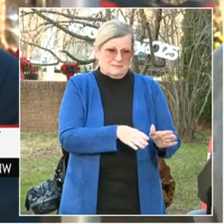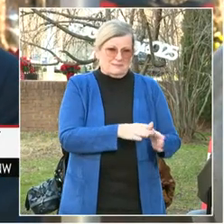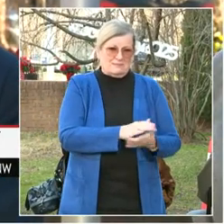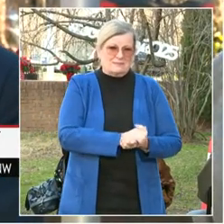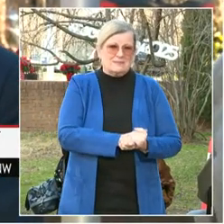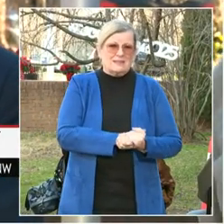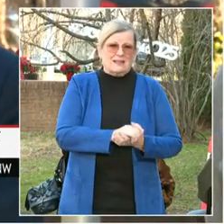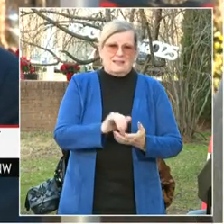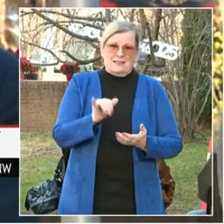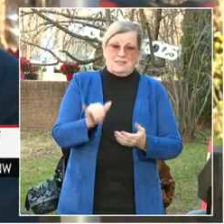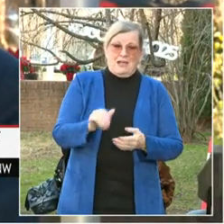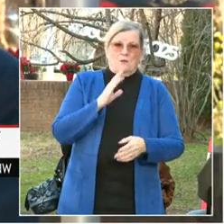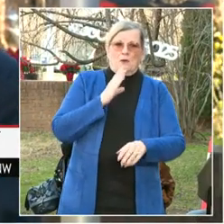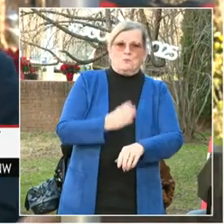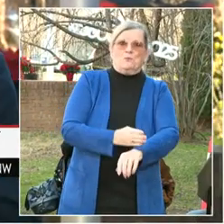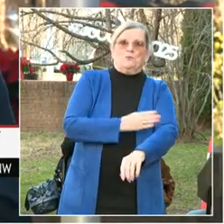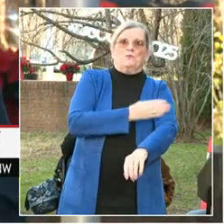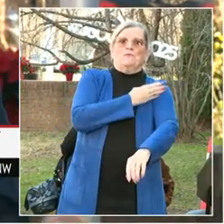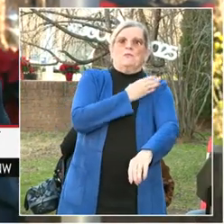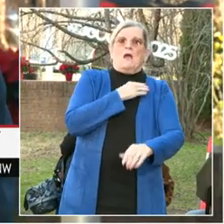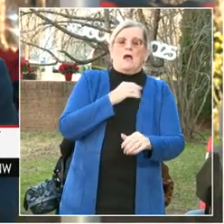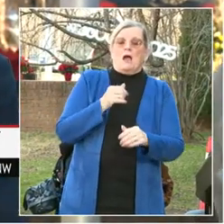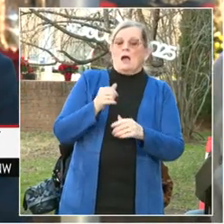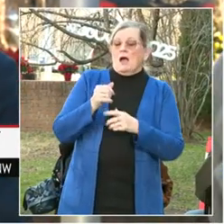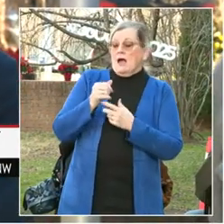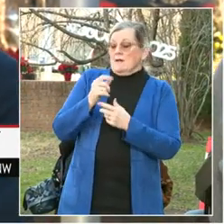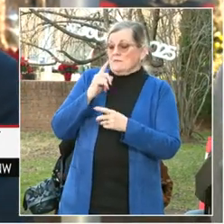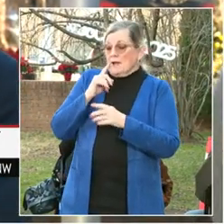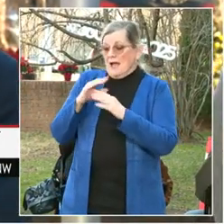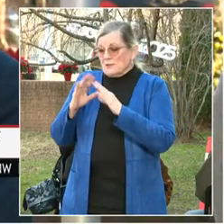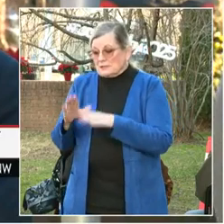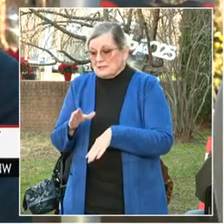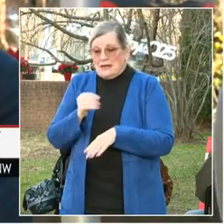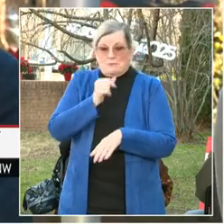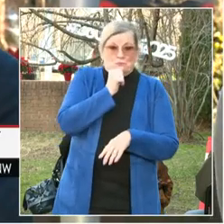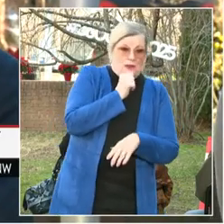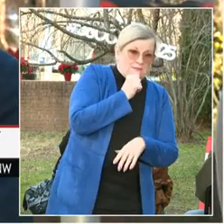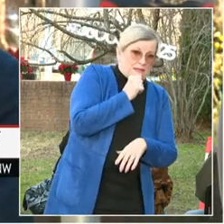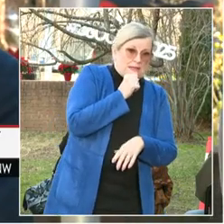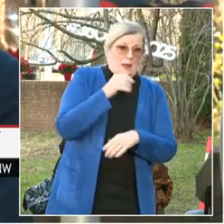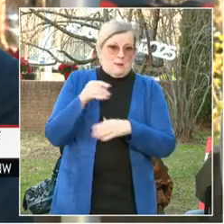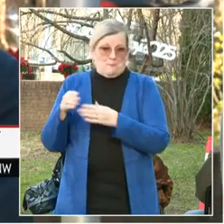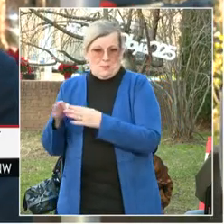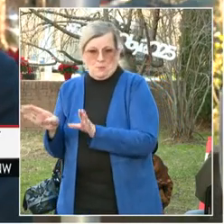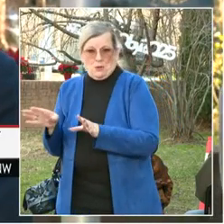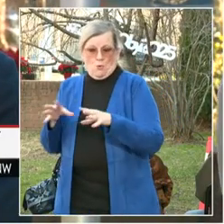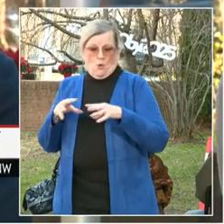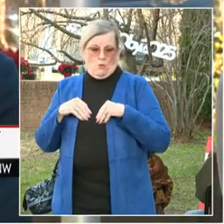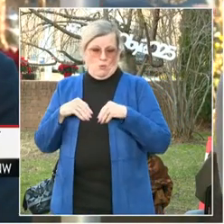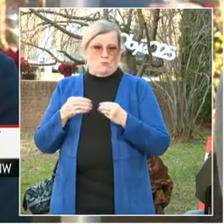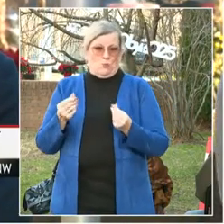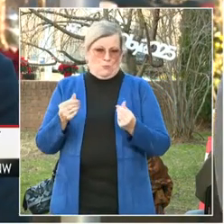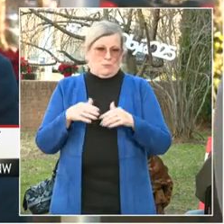opportunity sites in Rock Creek West, such as here at the Chevy Chase Library and Community Center, as well as sites like the vacant Lord & Taylor site in Friendship